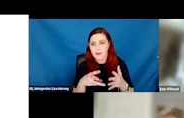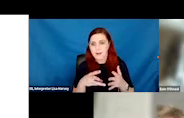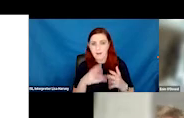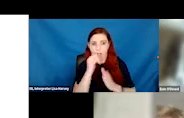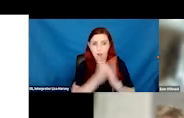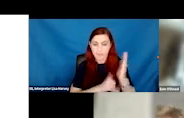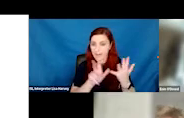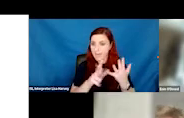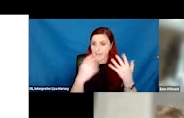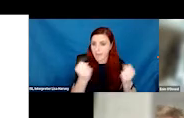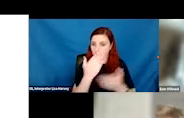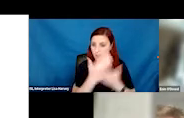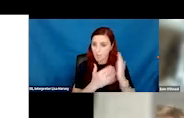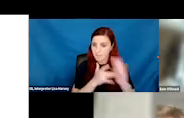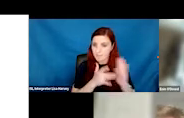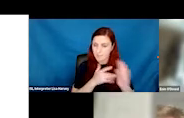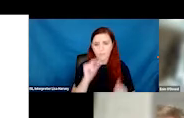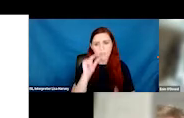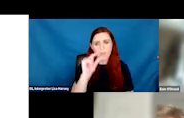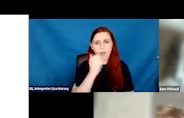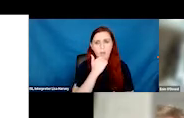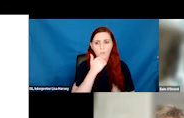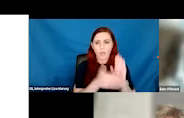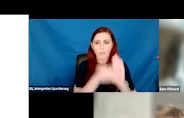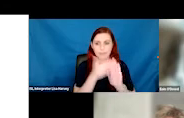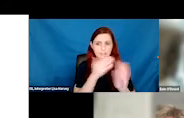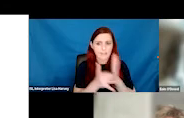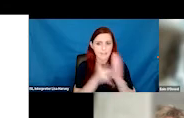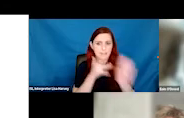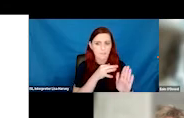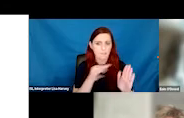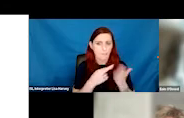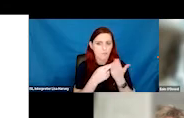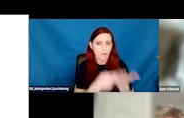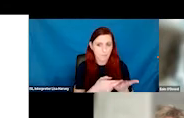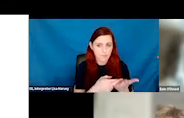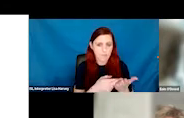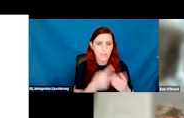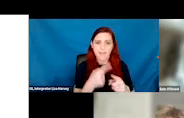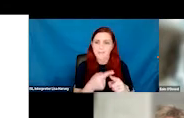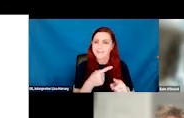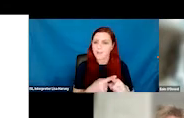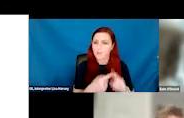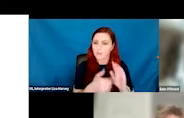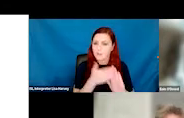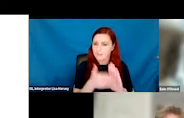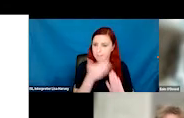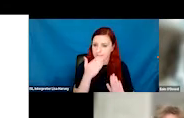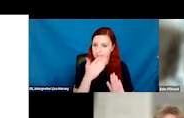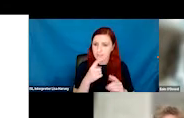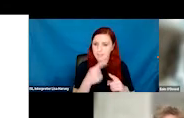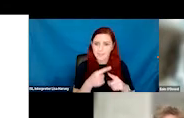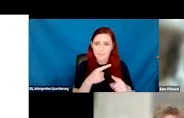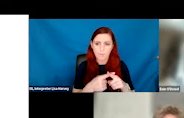we have exemptions. There are a small number of buildings which are exempted from the requirements, like temporary buildings, ancillary accommodation to